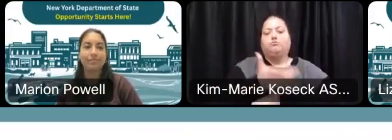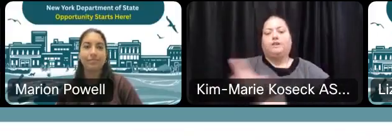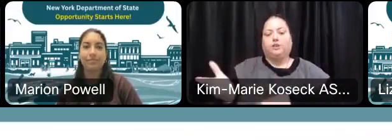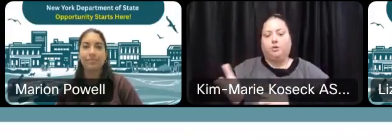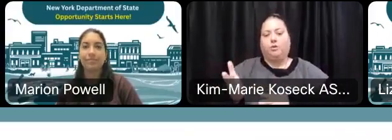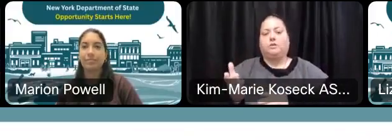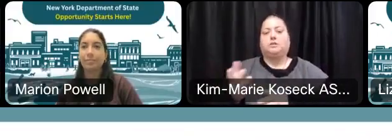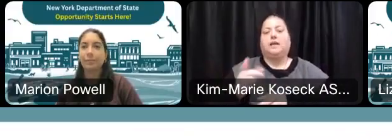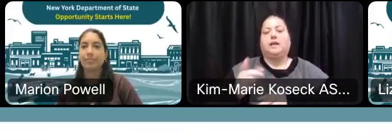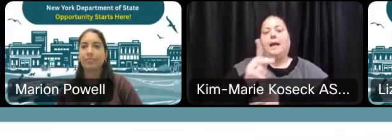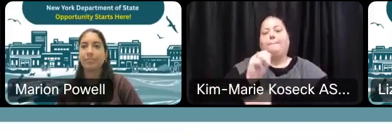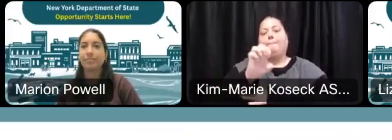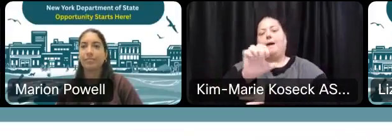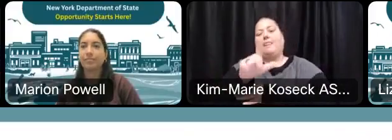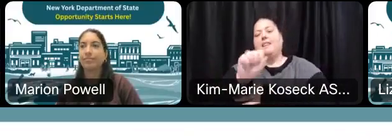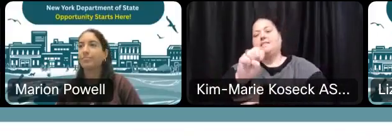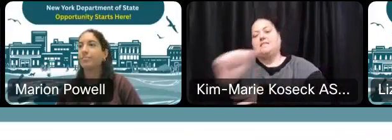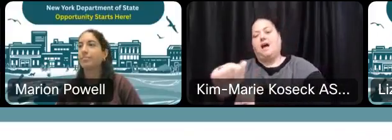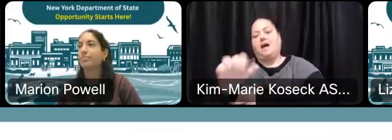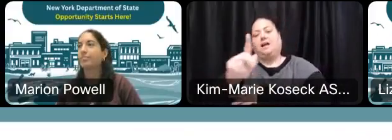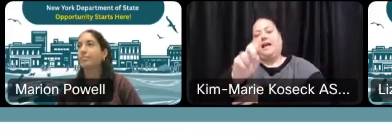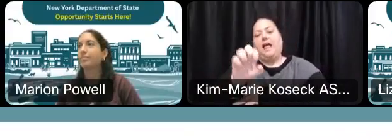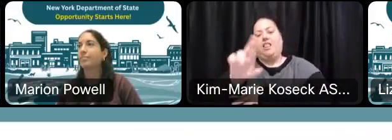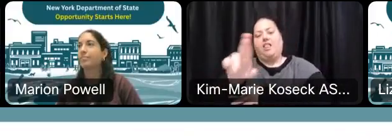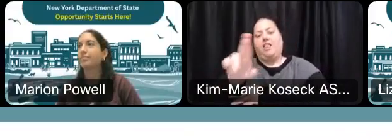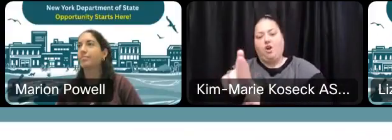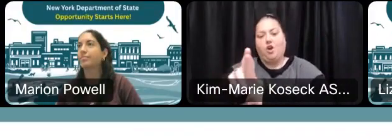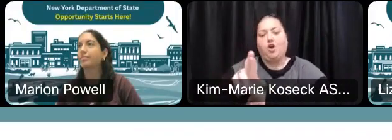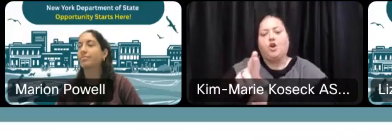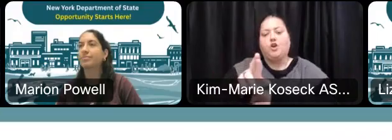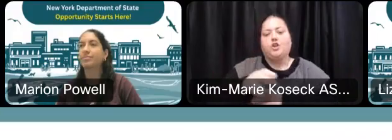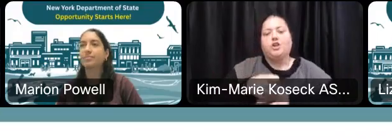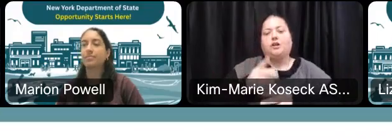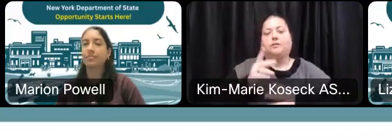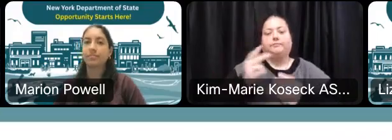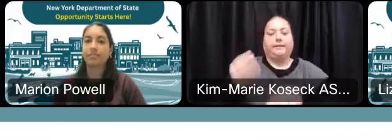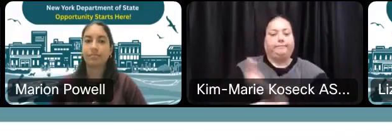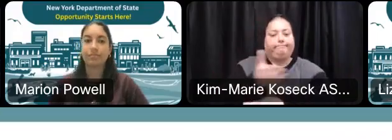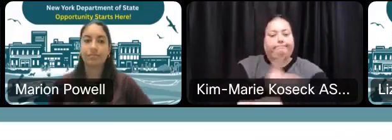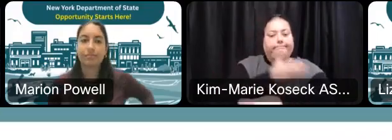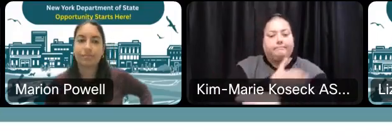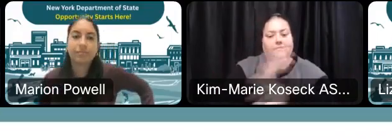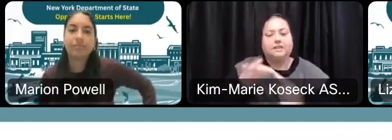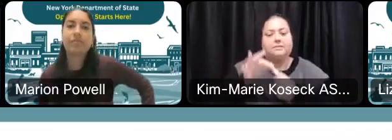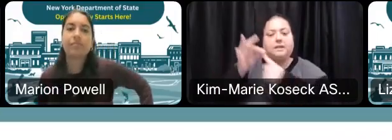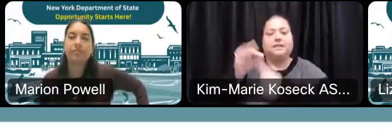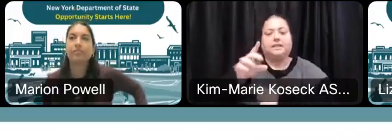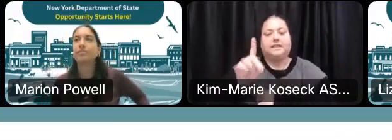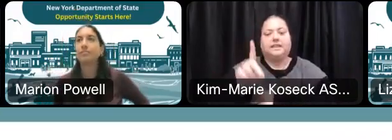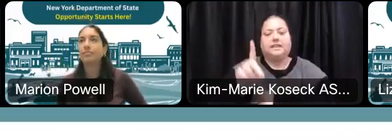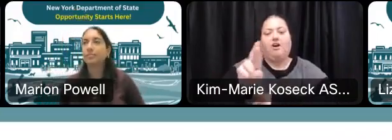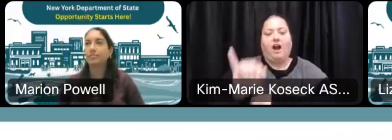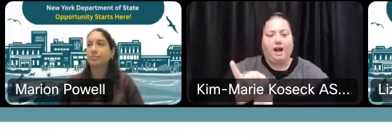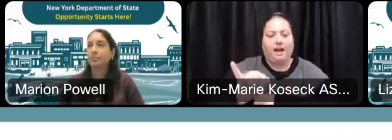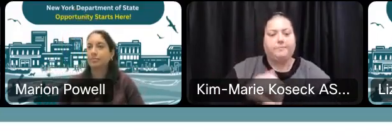Program, Melissa Keller, Revitalization Specialist in the Downtown Revitalization Initiative and New York Forward programs.